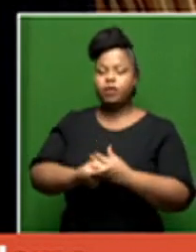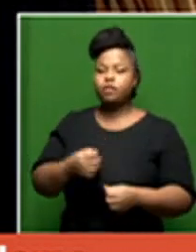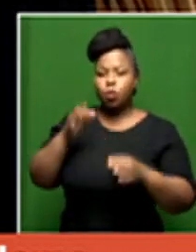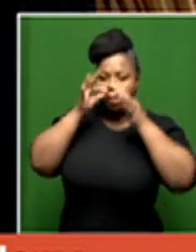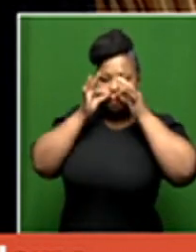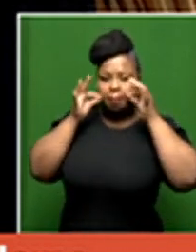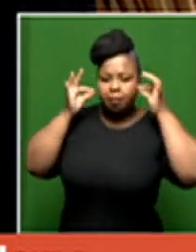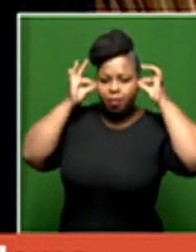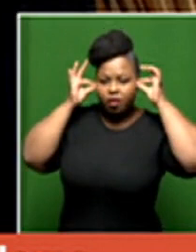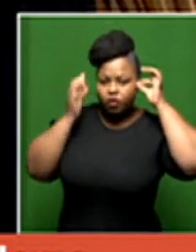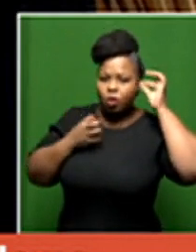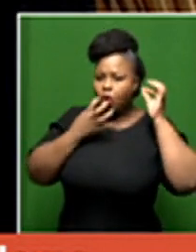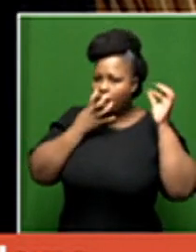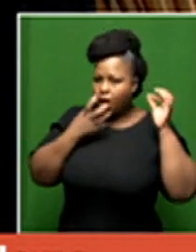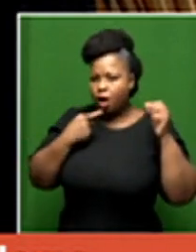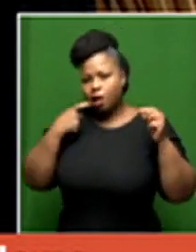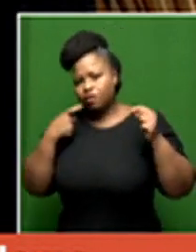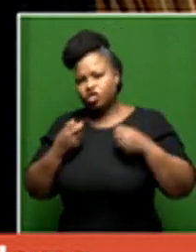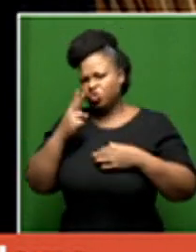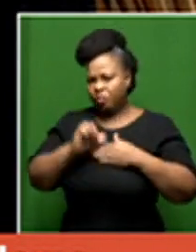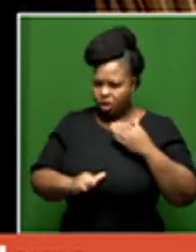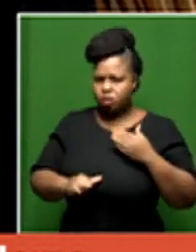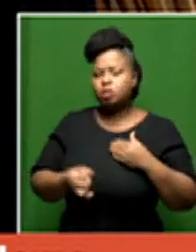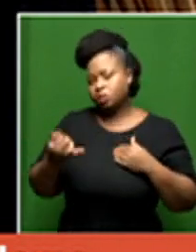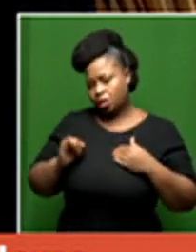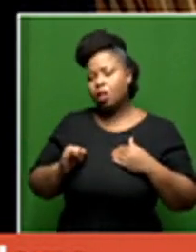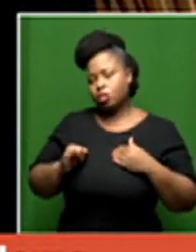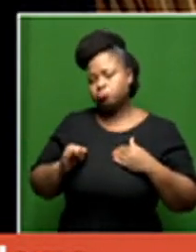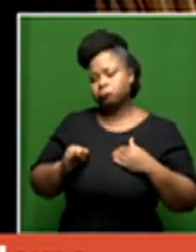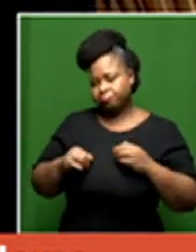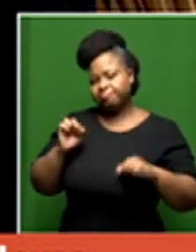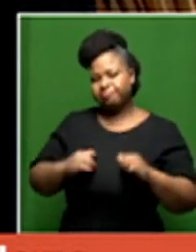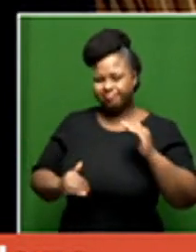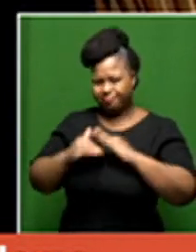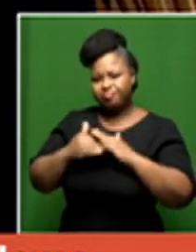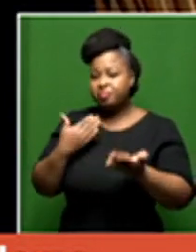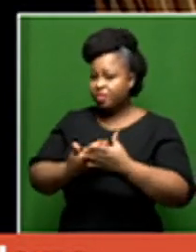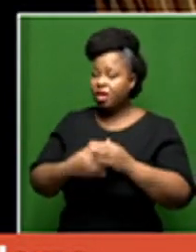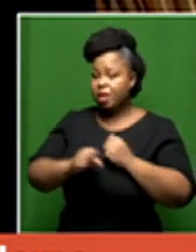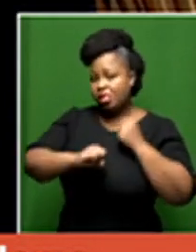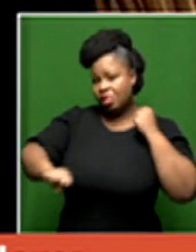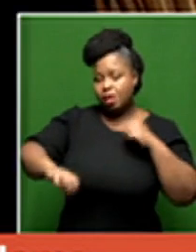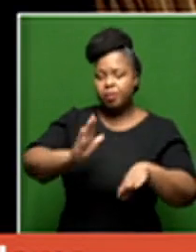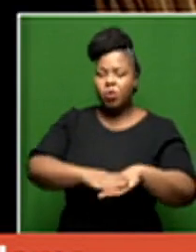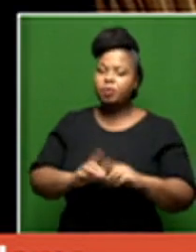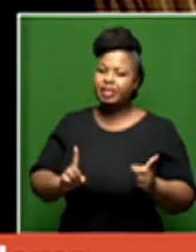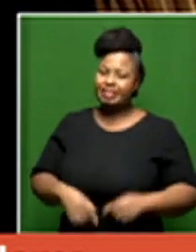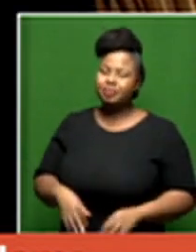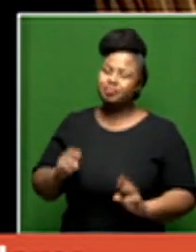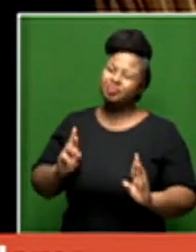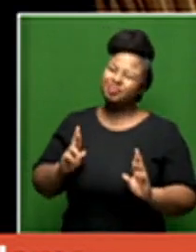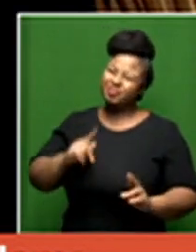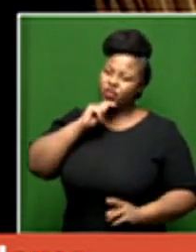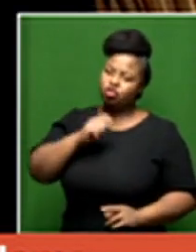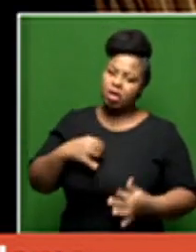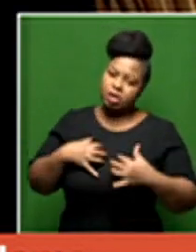for a significant period of time. So 2 months is still within the ballpark, may even go on longer. And we just trust and hope that